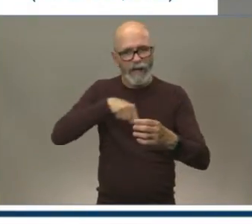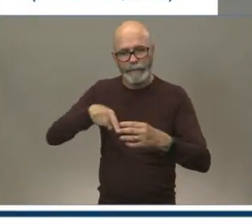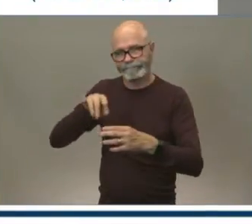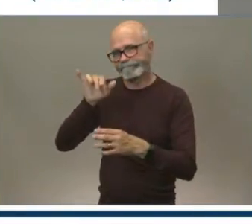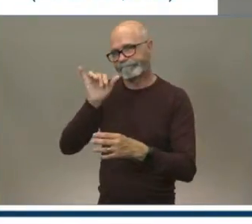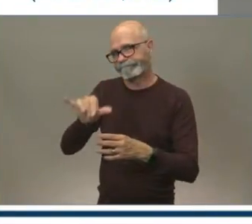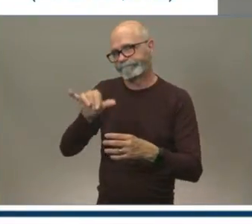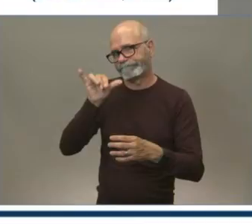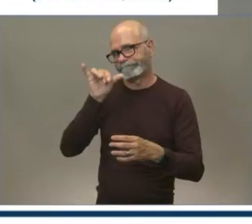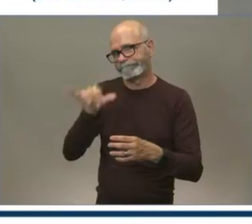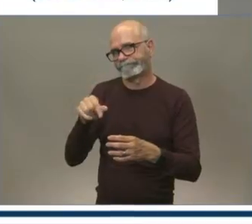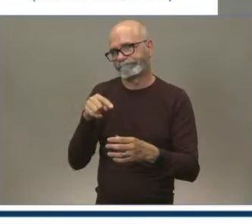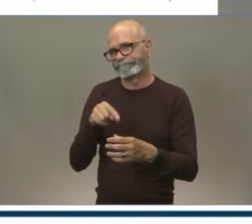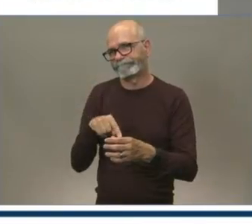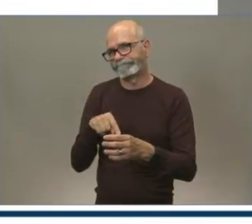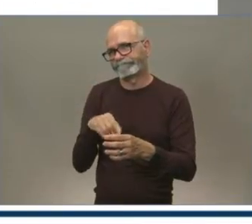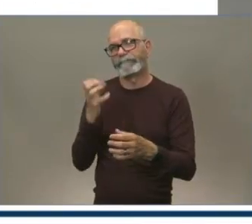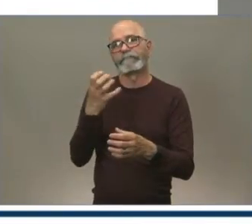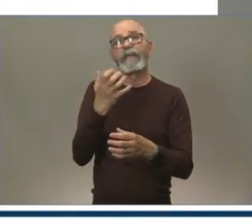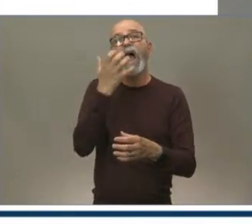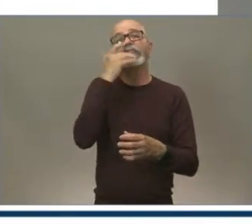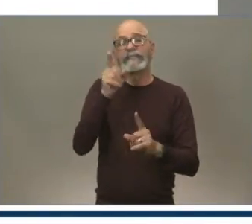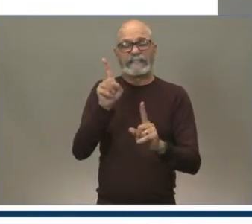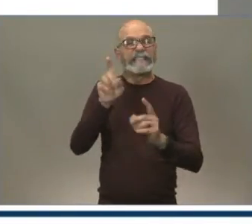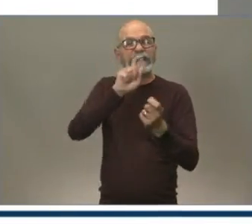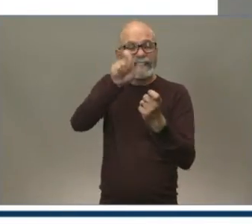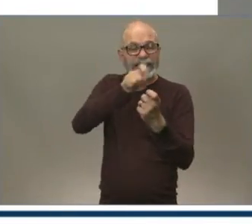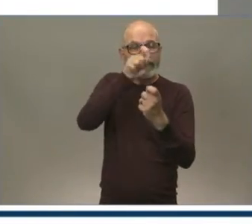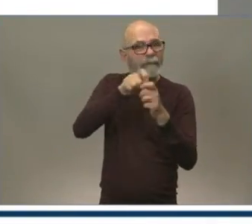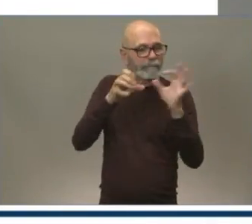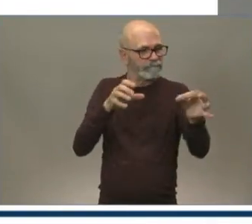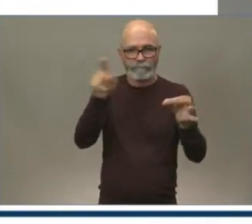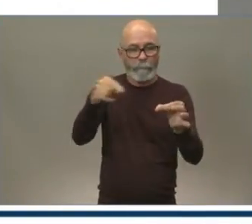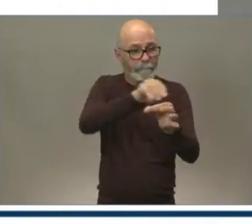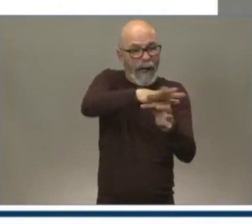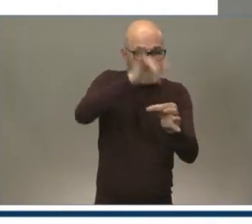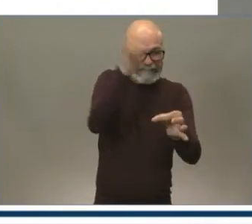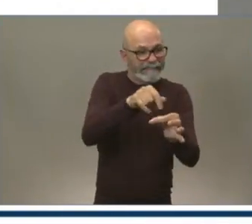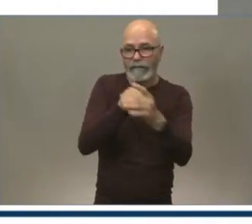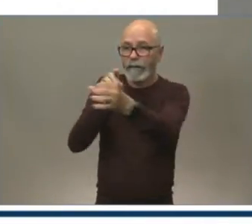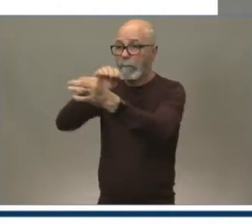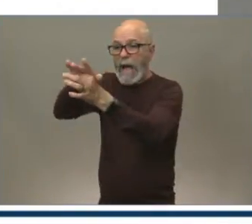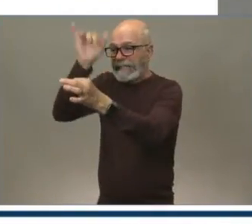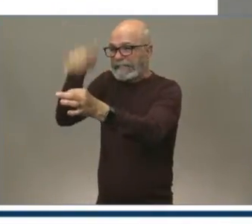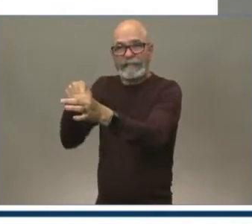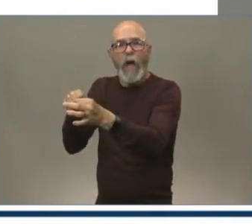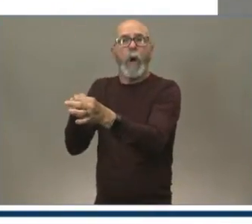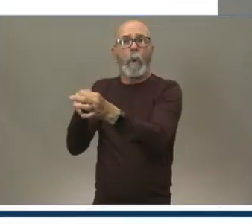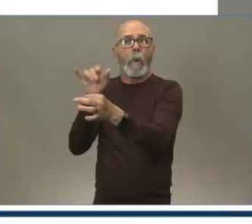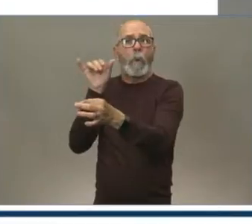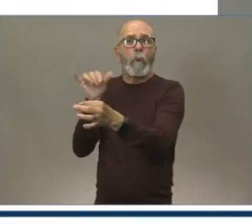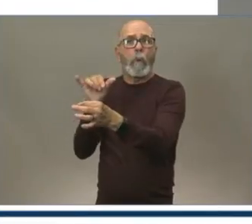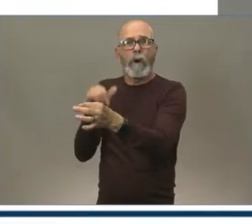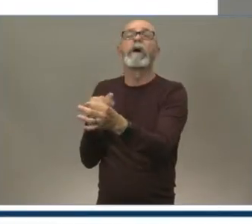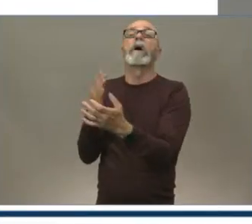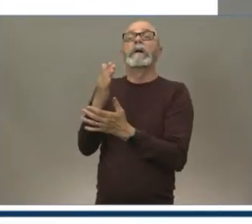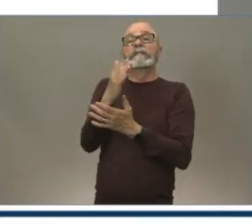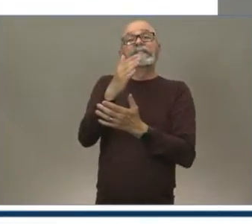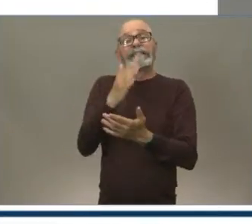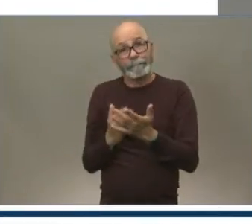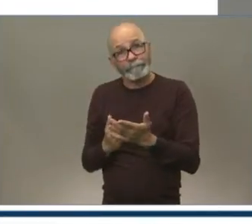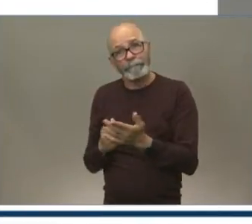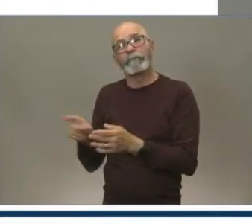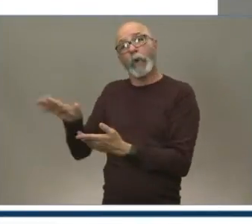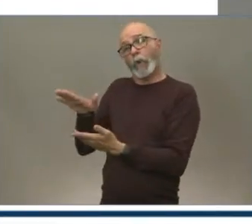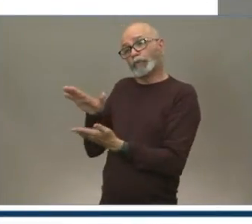the hotspot areas. That's why some schools will be closed for 2 weeks starting tomorrow, April 23rd.